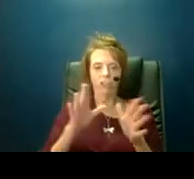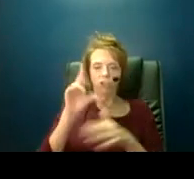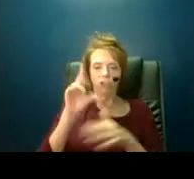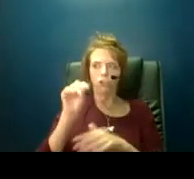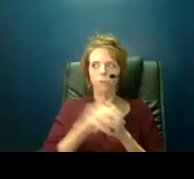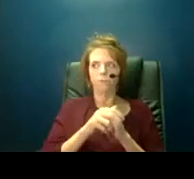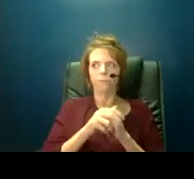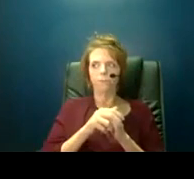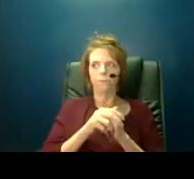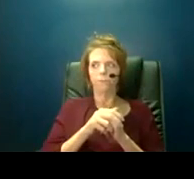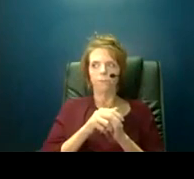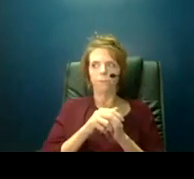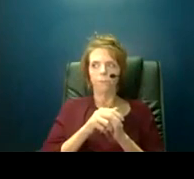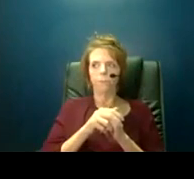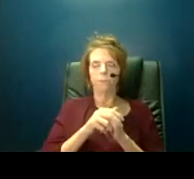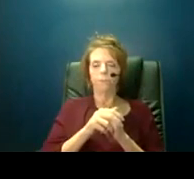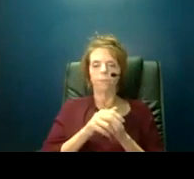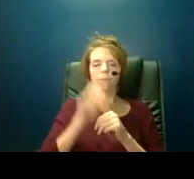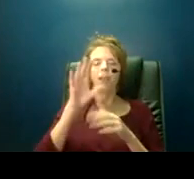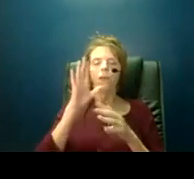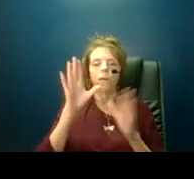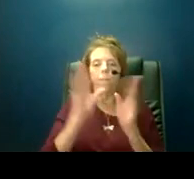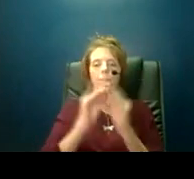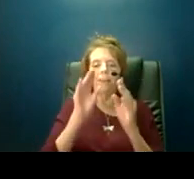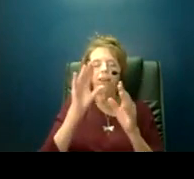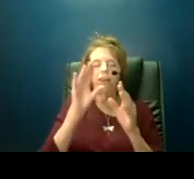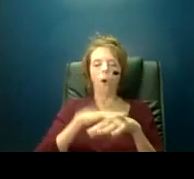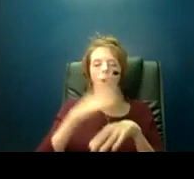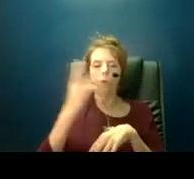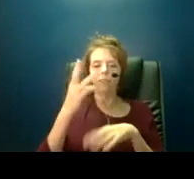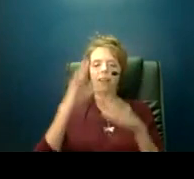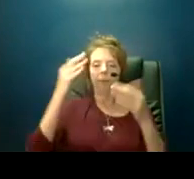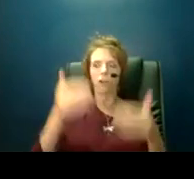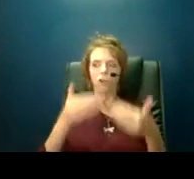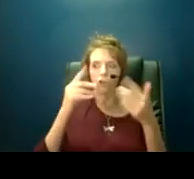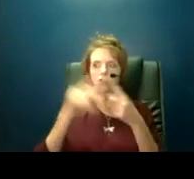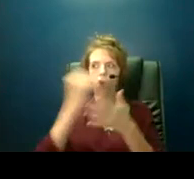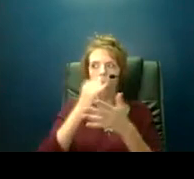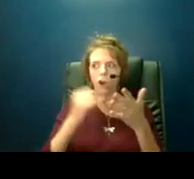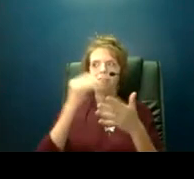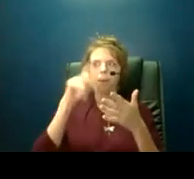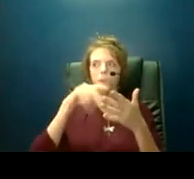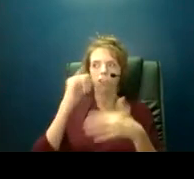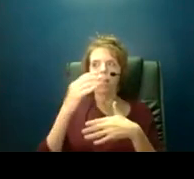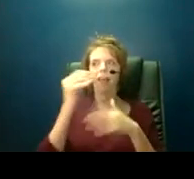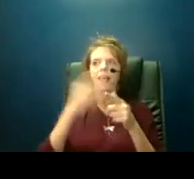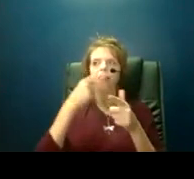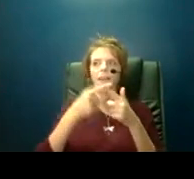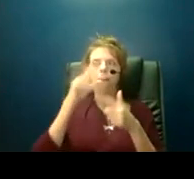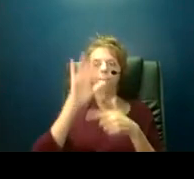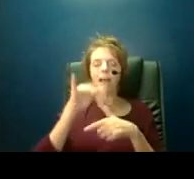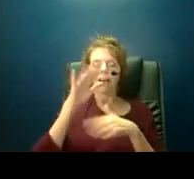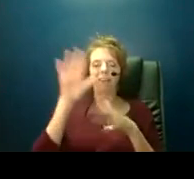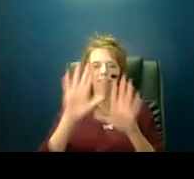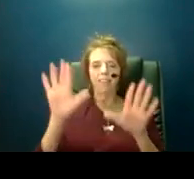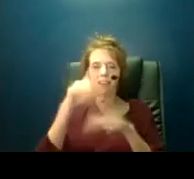they would meet on a Wednesday, be introduced to the artist and the the project, and then by Sunday they would